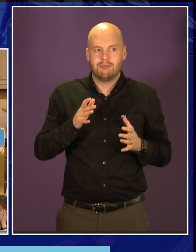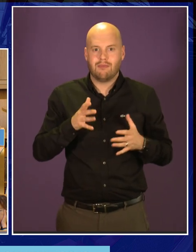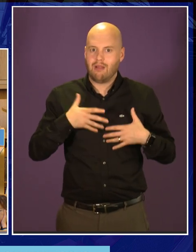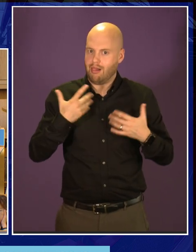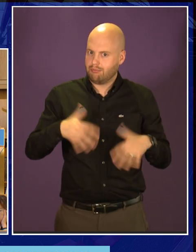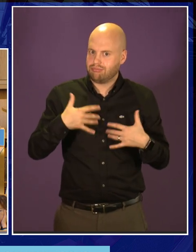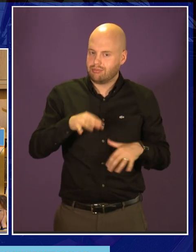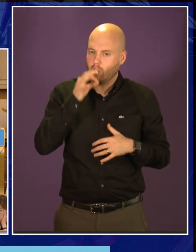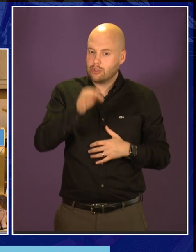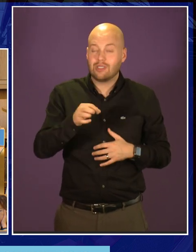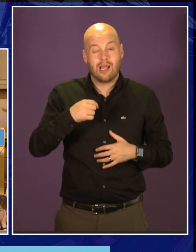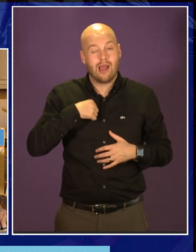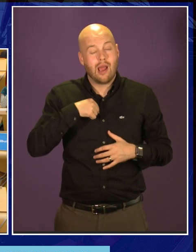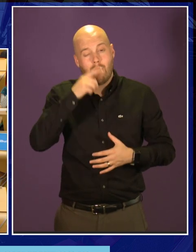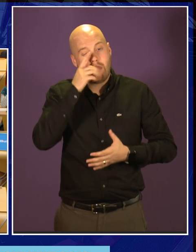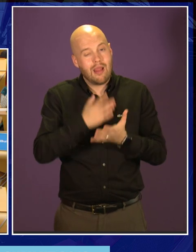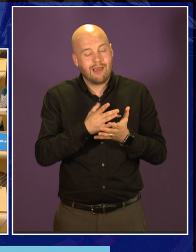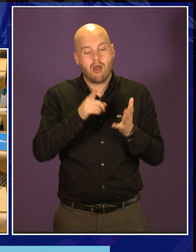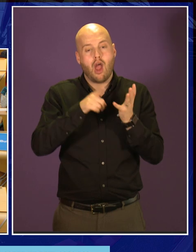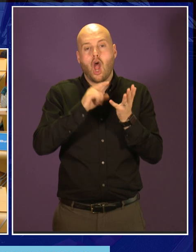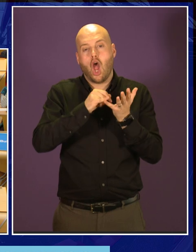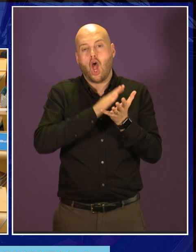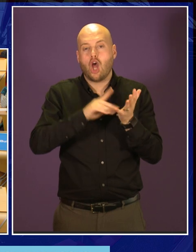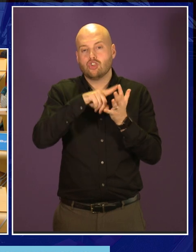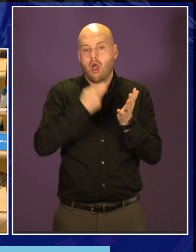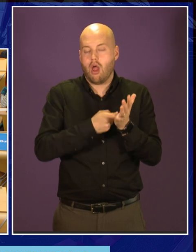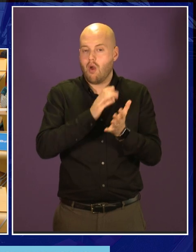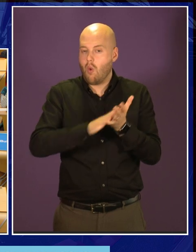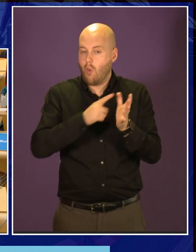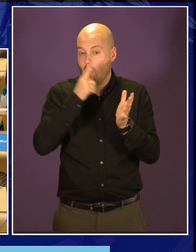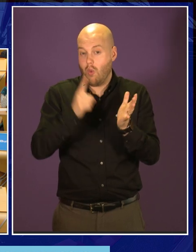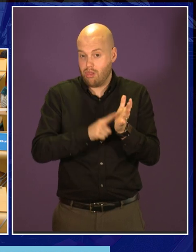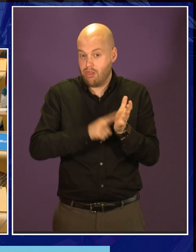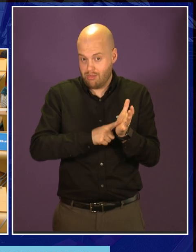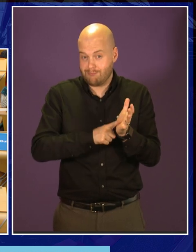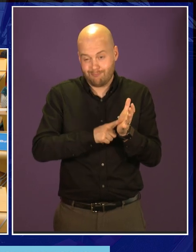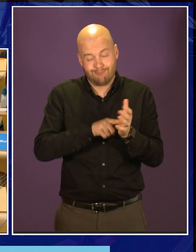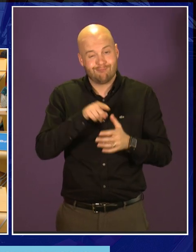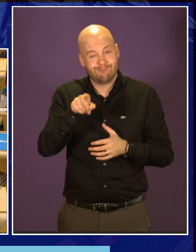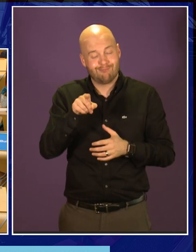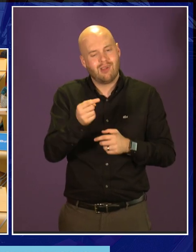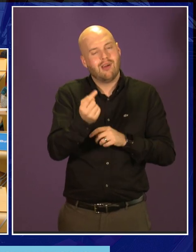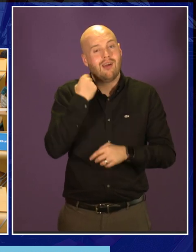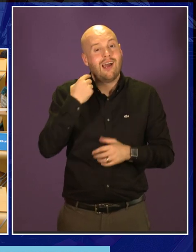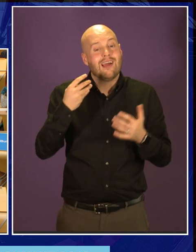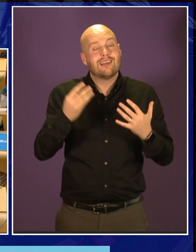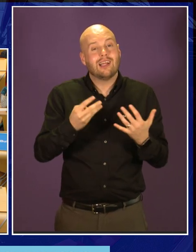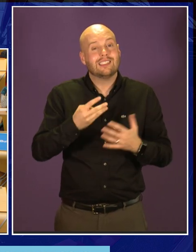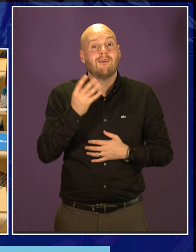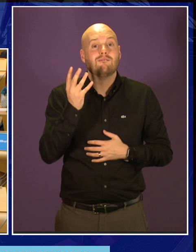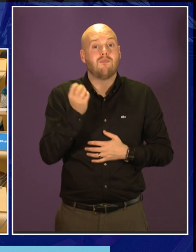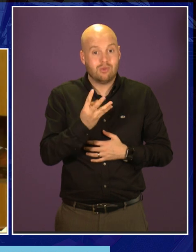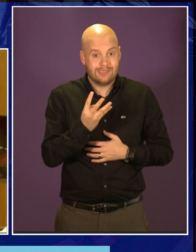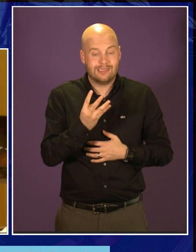I believe, is a venue, the Usher Hall. In 1914, when Edinburgh's population was half what it is now, a philanthropist